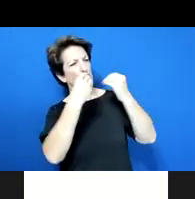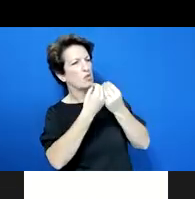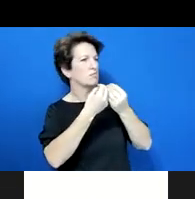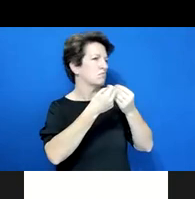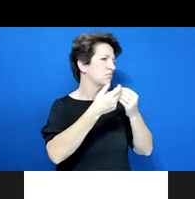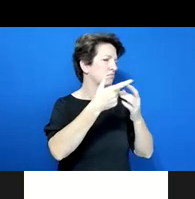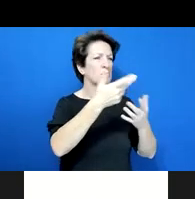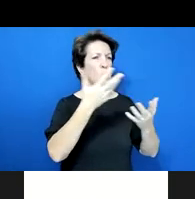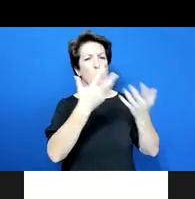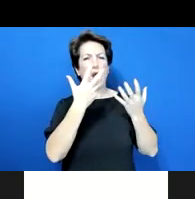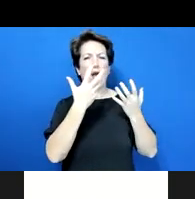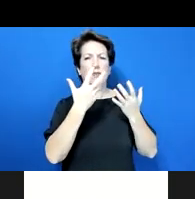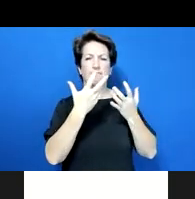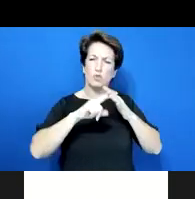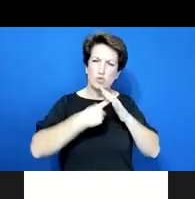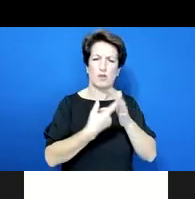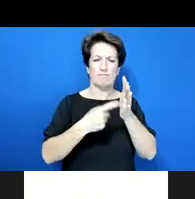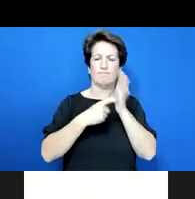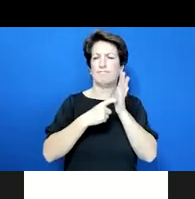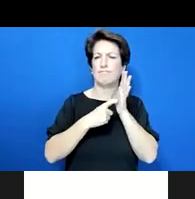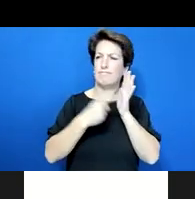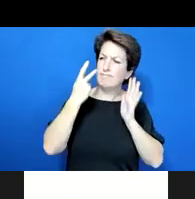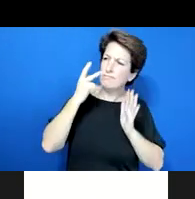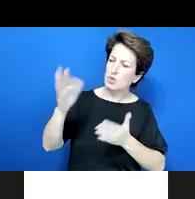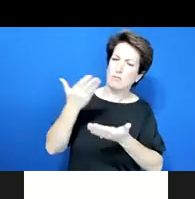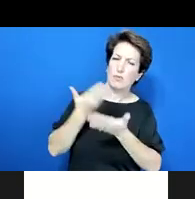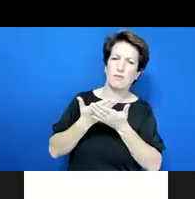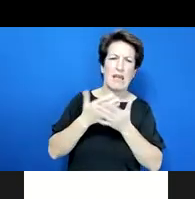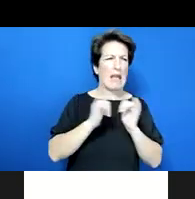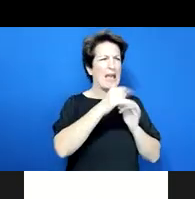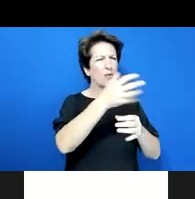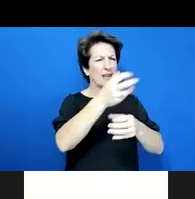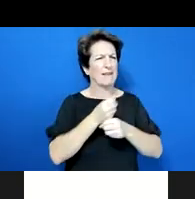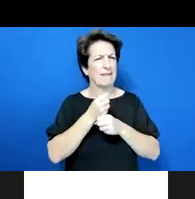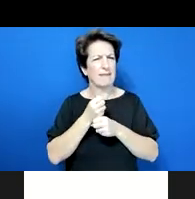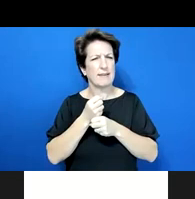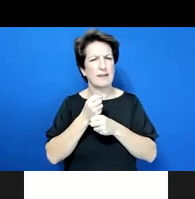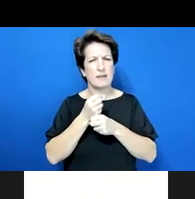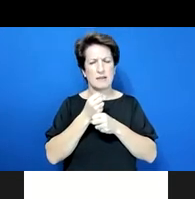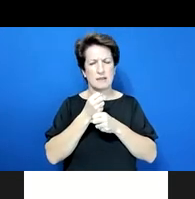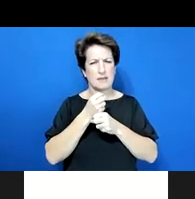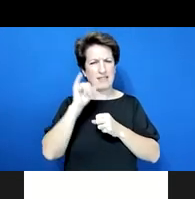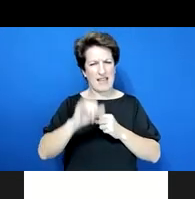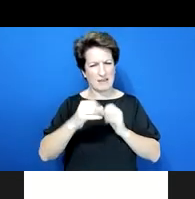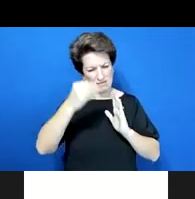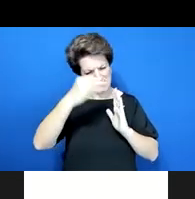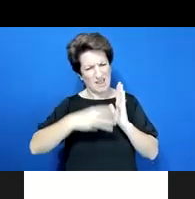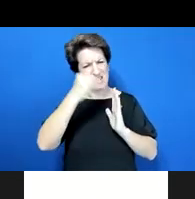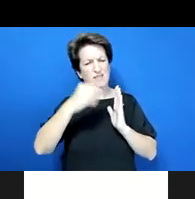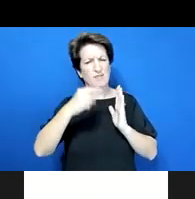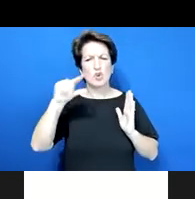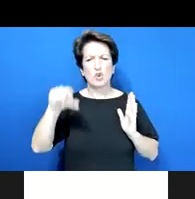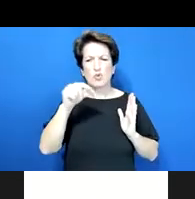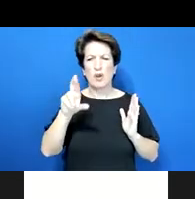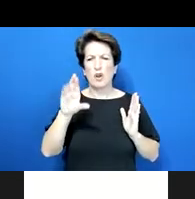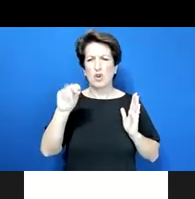getting the business QR or the scanning for the QR code since they're